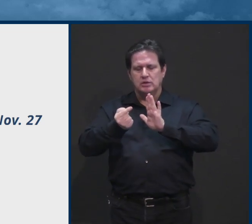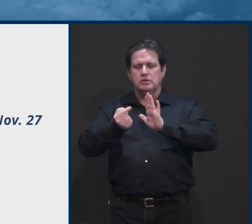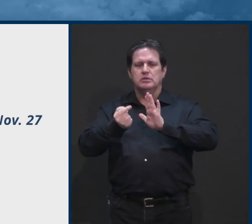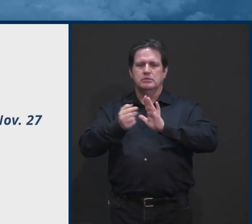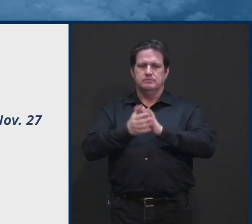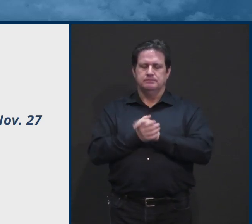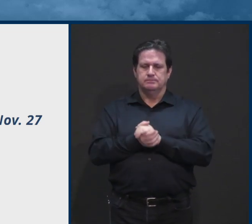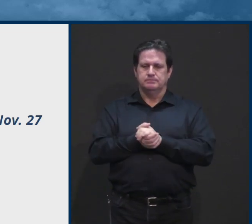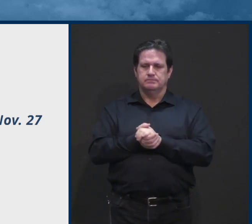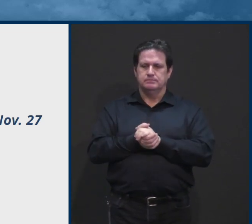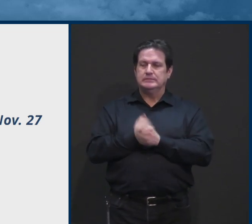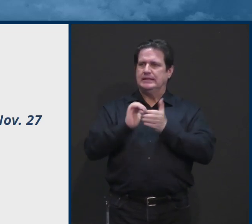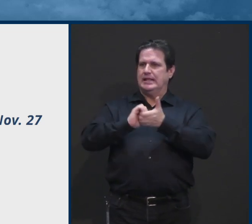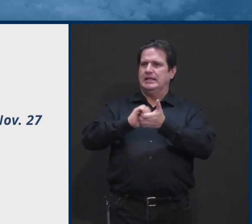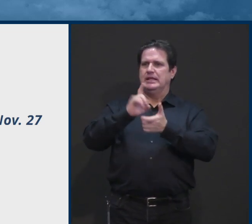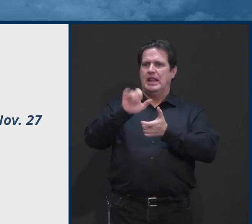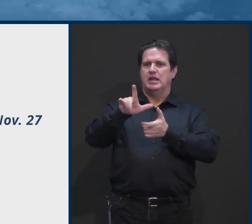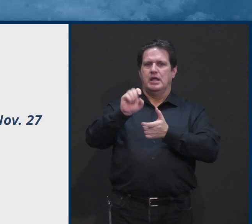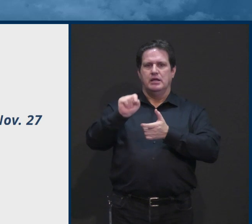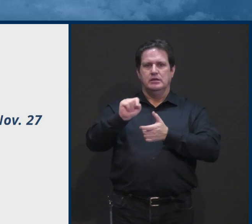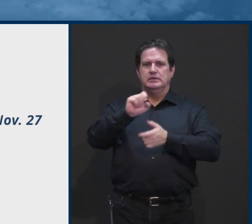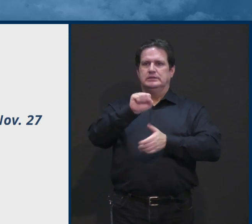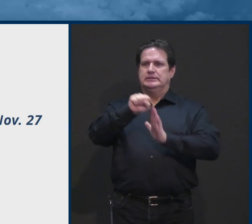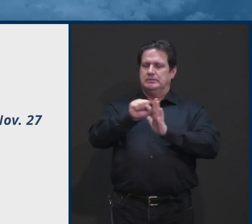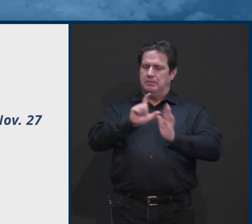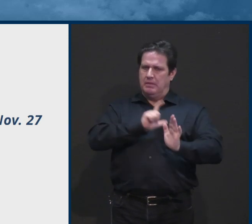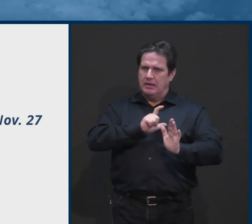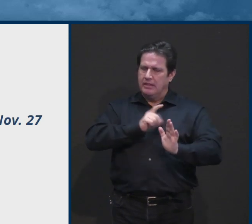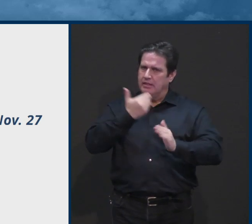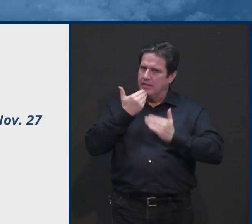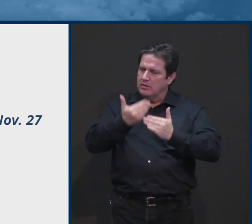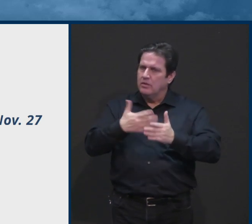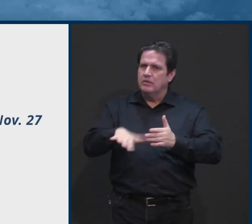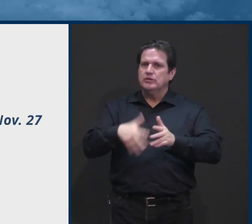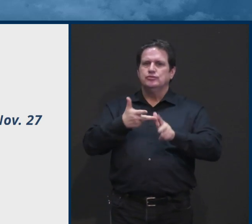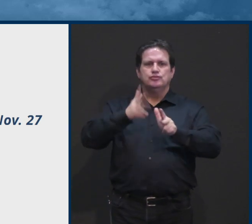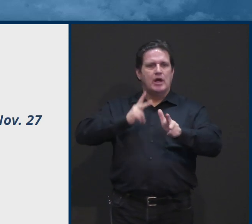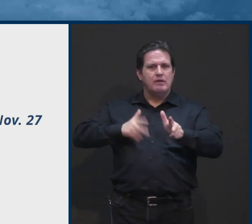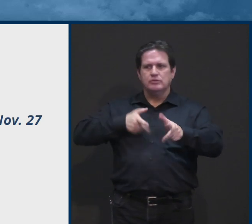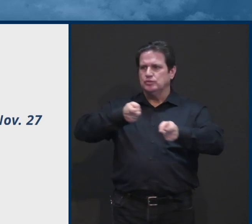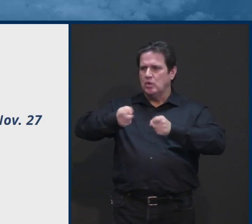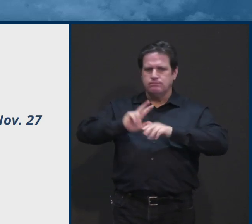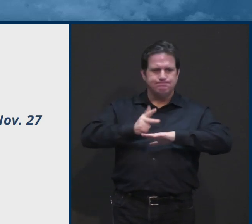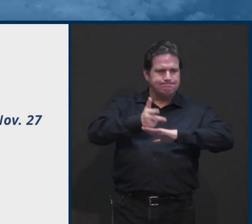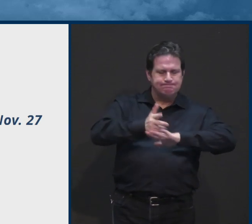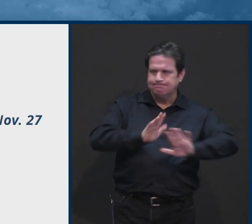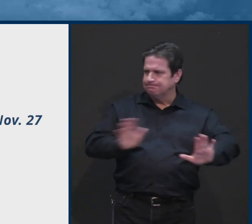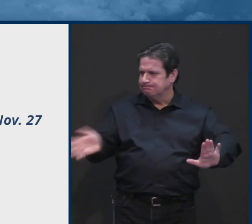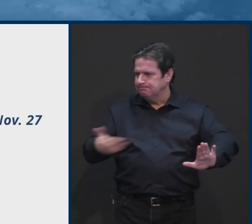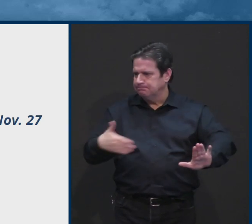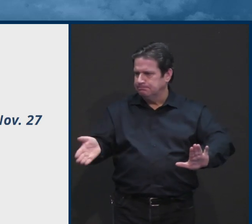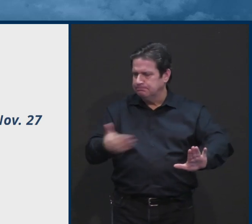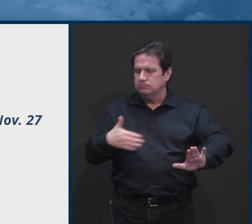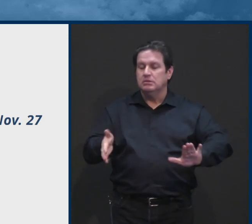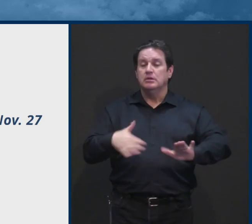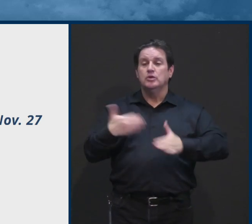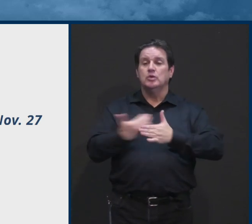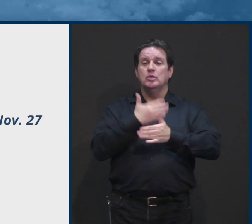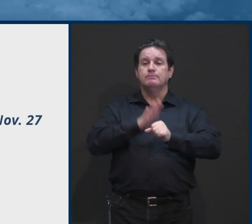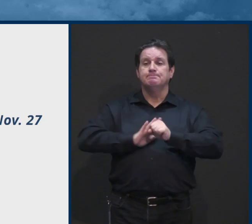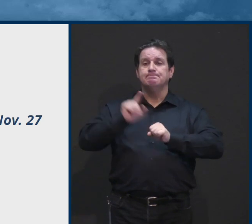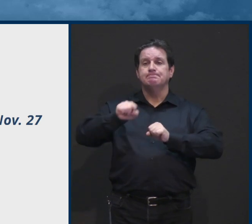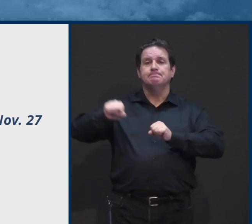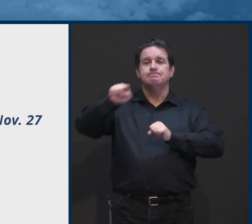thanks to our partners at DelDOT and State Police and some other law enforcement agencies to help us with the traffic control last week or so. We have the new sites coming